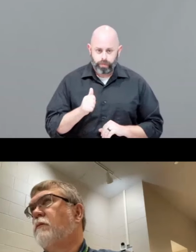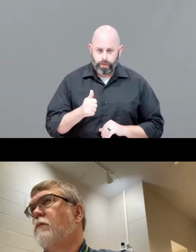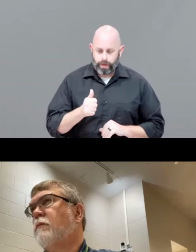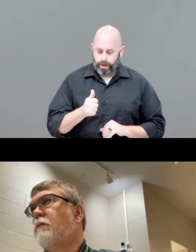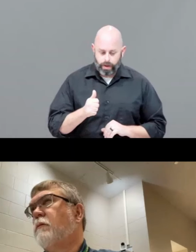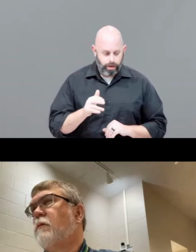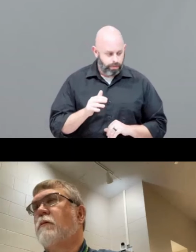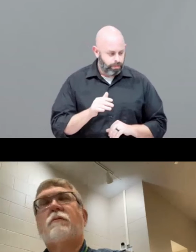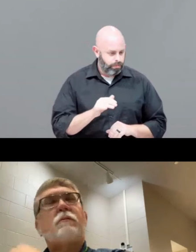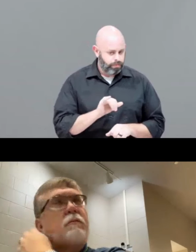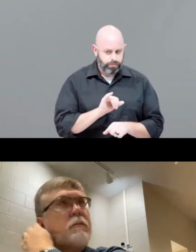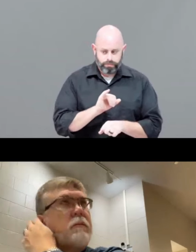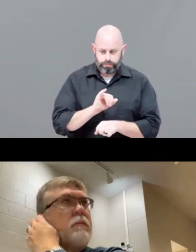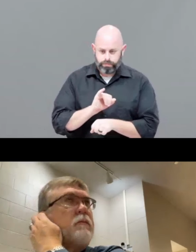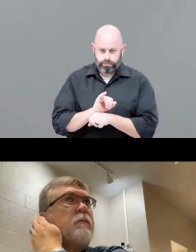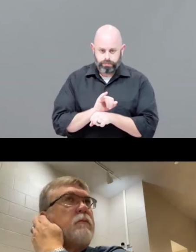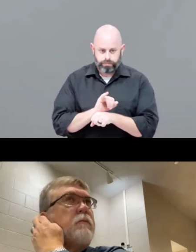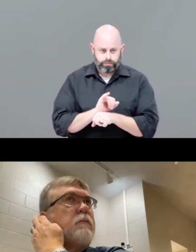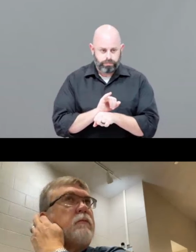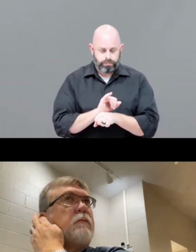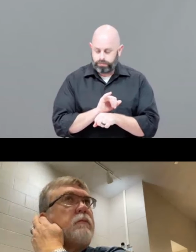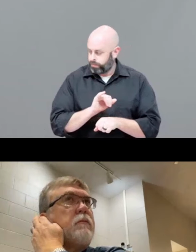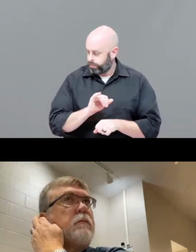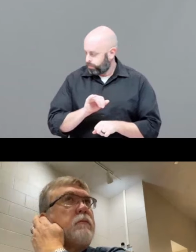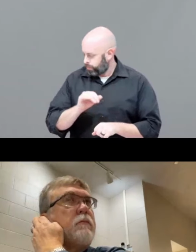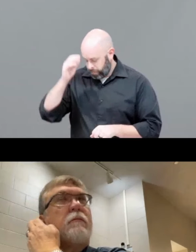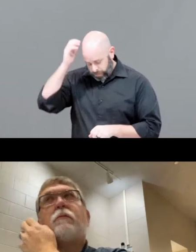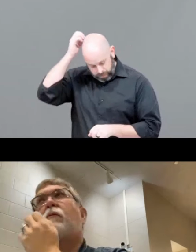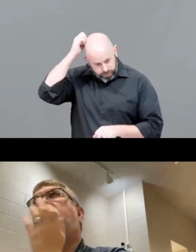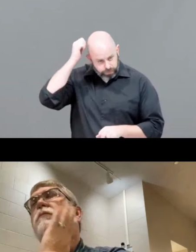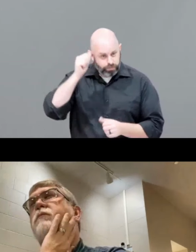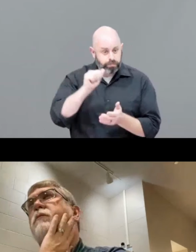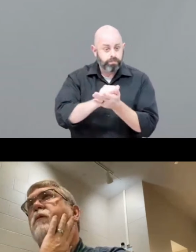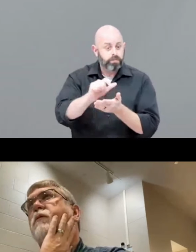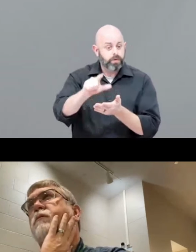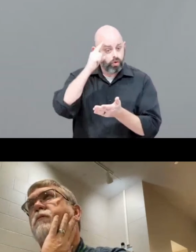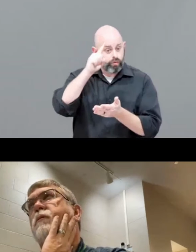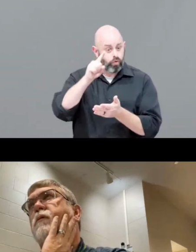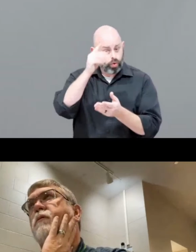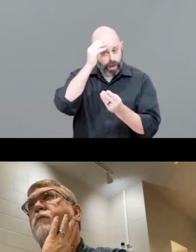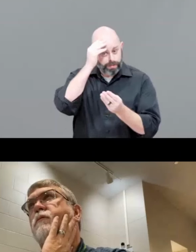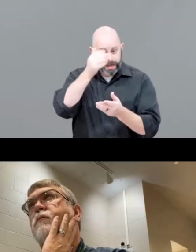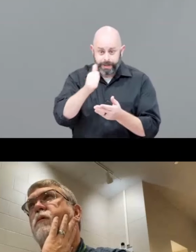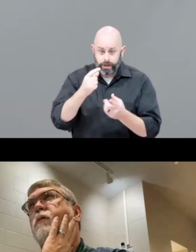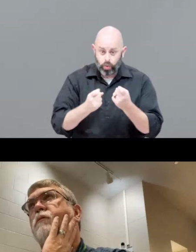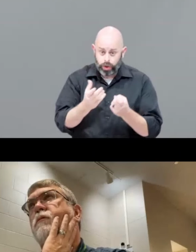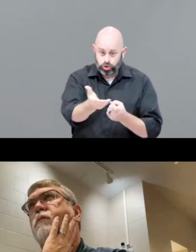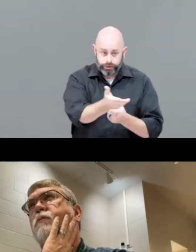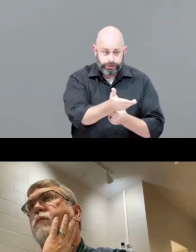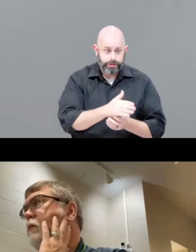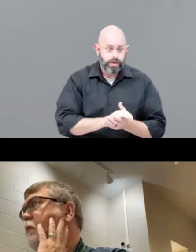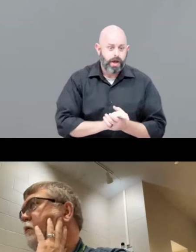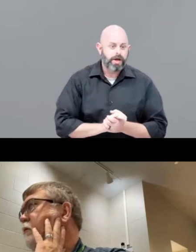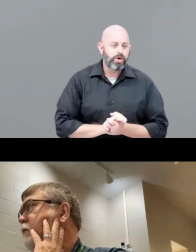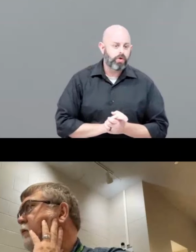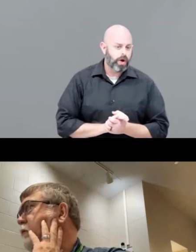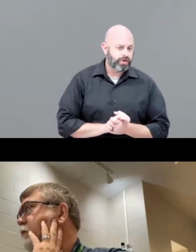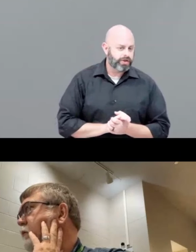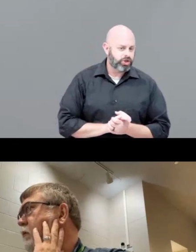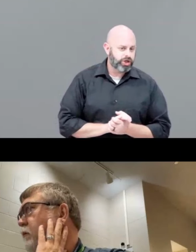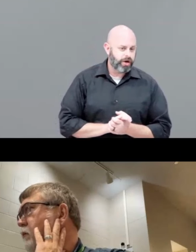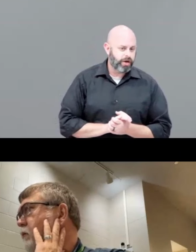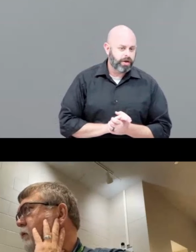let's see. And that's all I have for the update. Any questions? I do